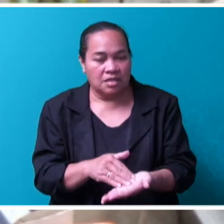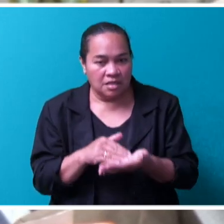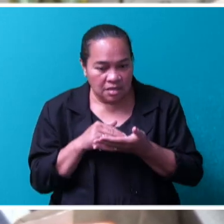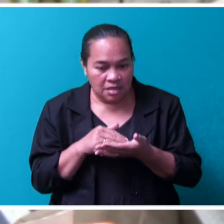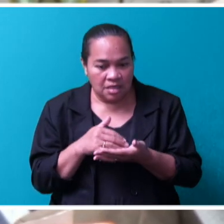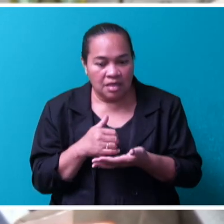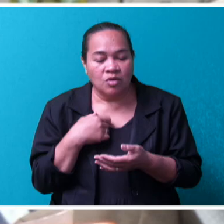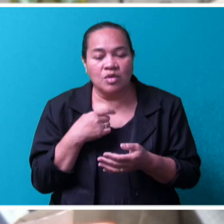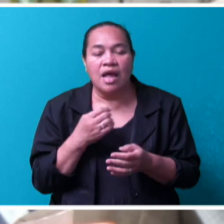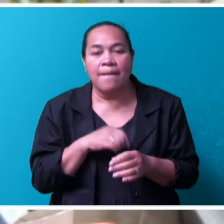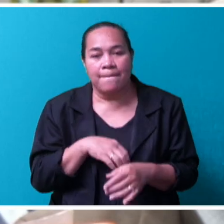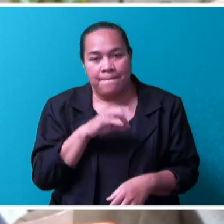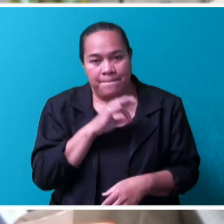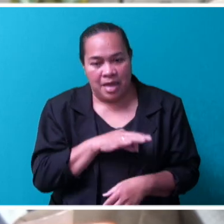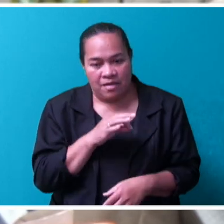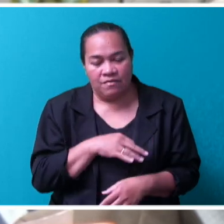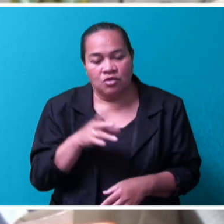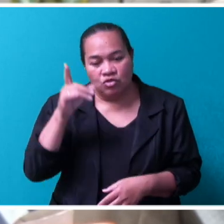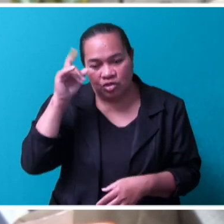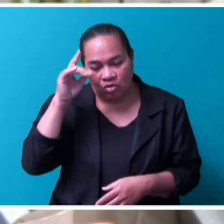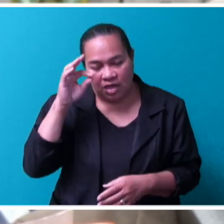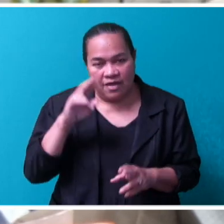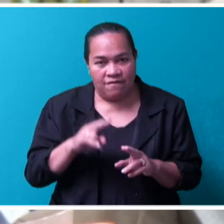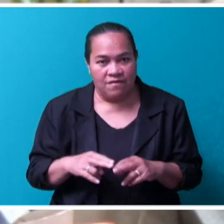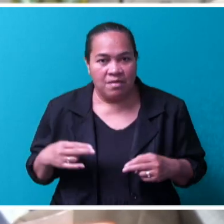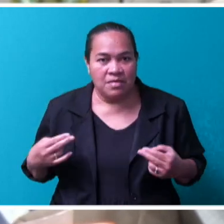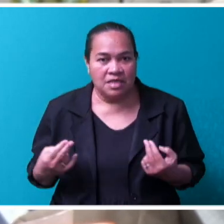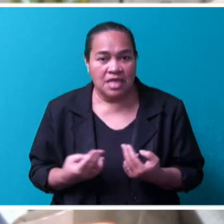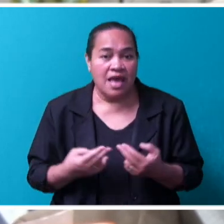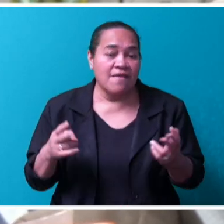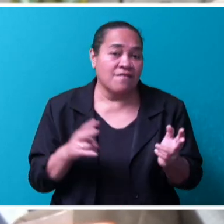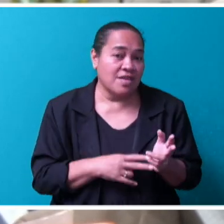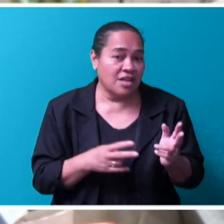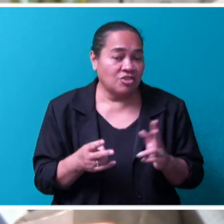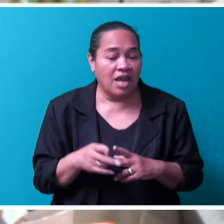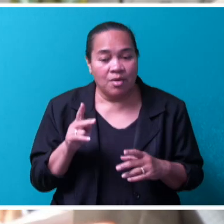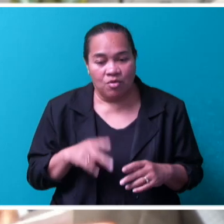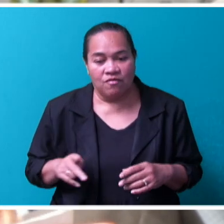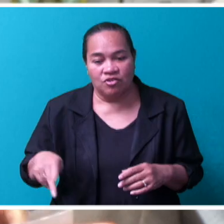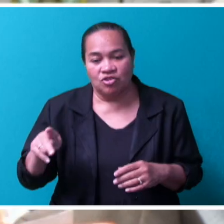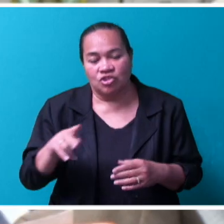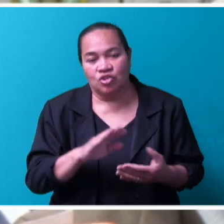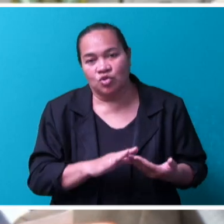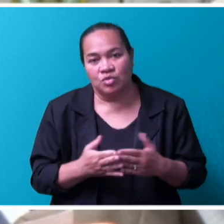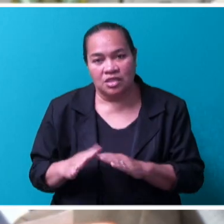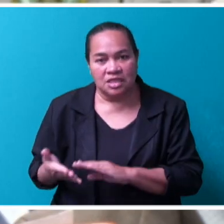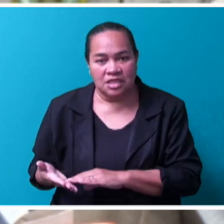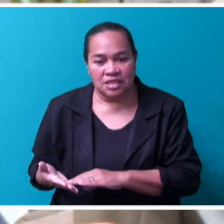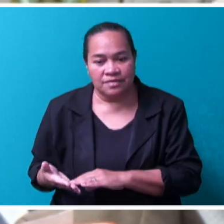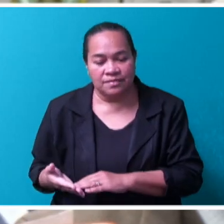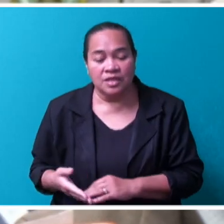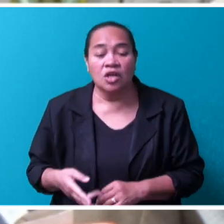lasting benefits to iTaukei families, villages, and provincial communities. To